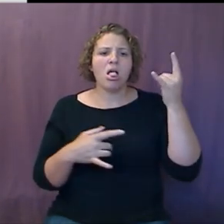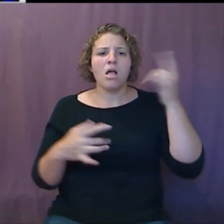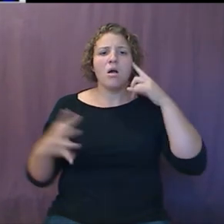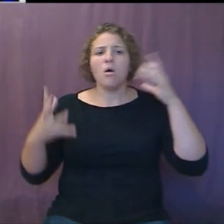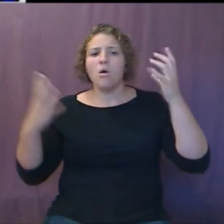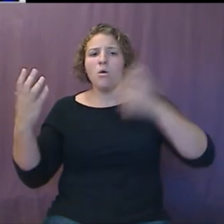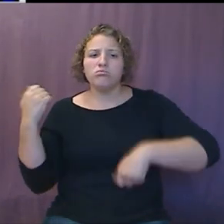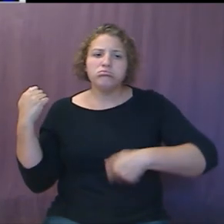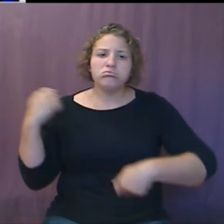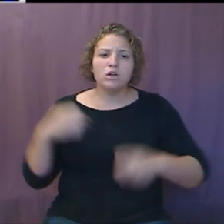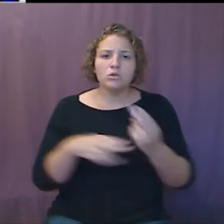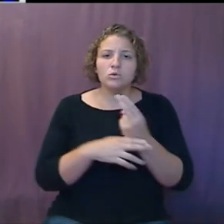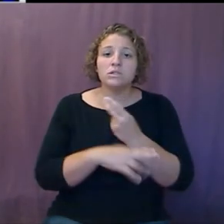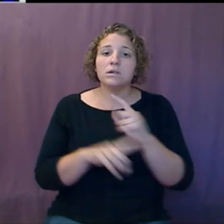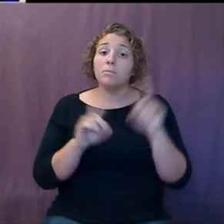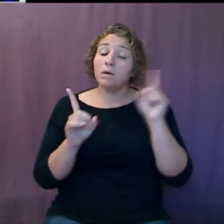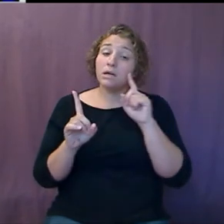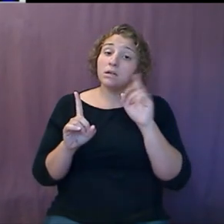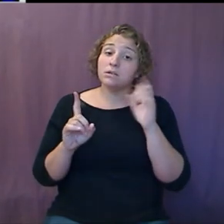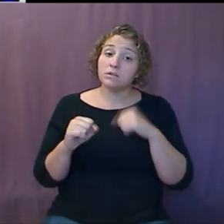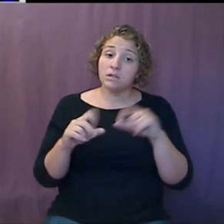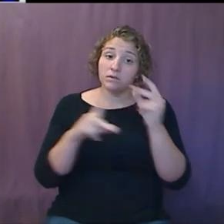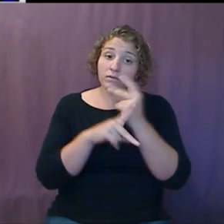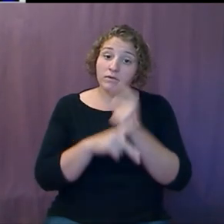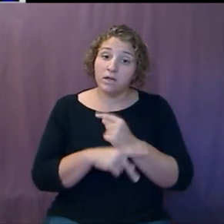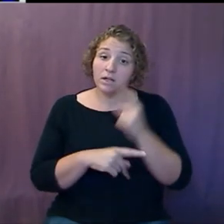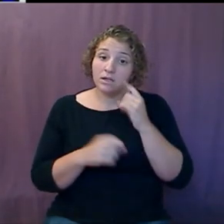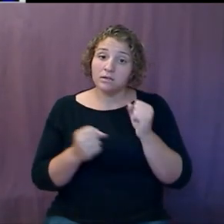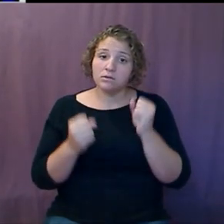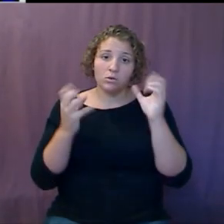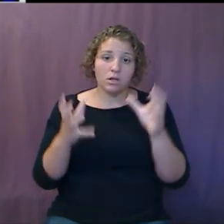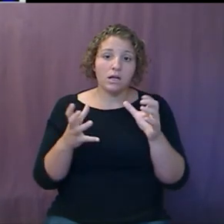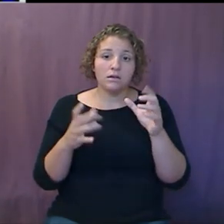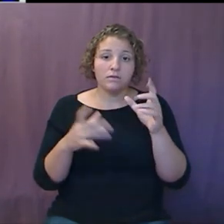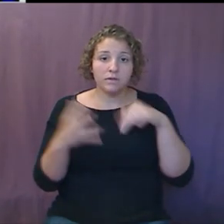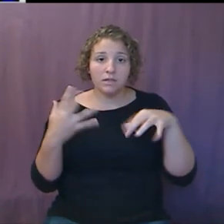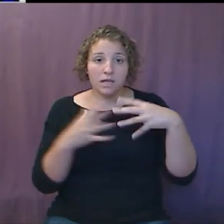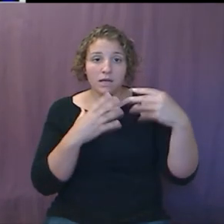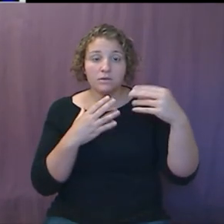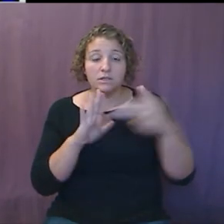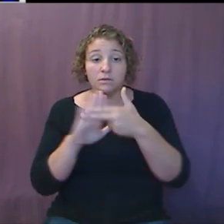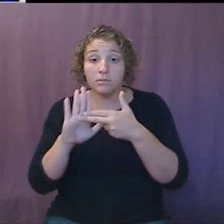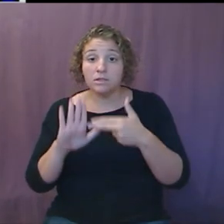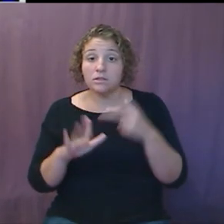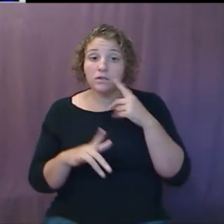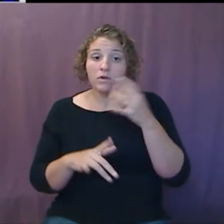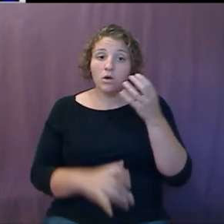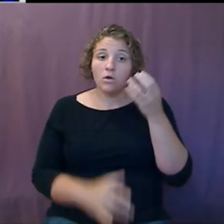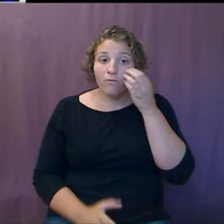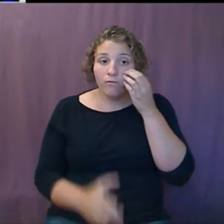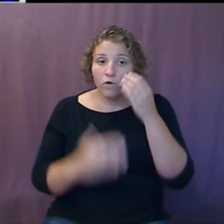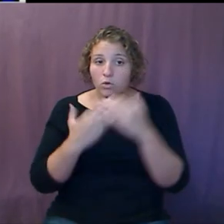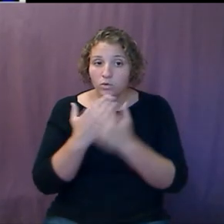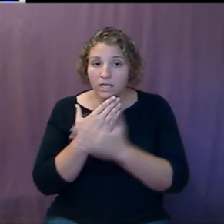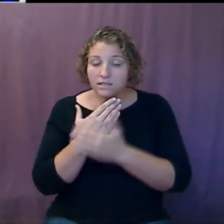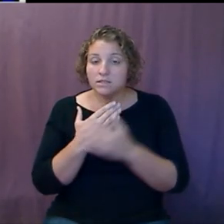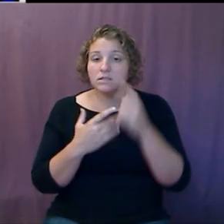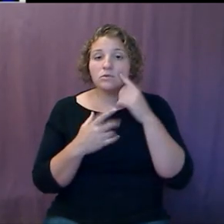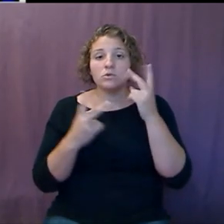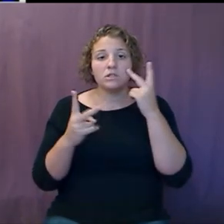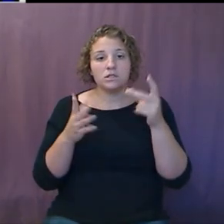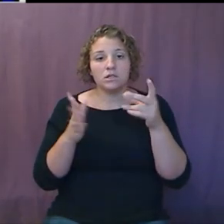just that you'll actually find if you google it there's a whole lot of chi psi sigma out there you'll find it for example on phone cases you'll find it on stickers you'll